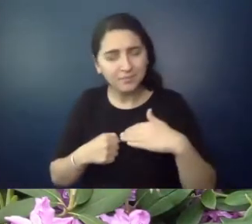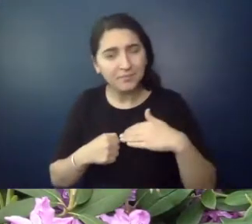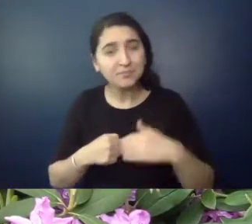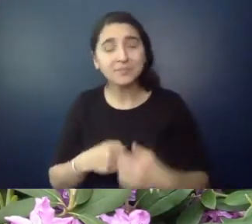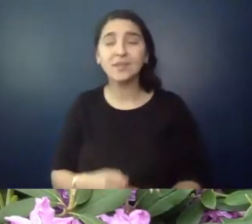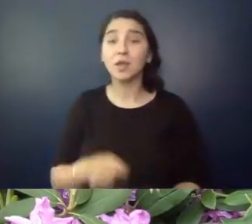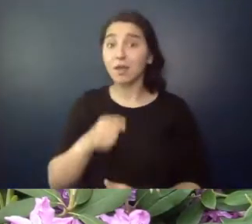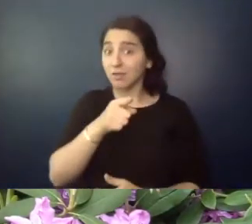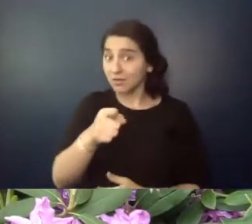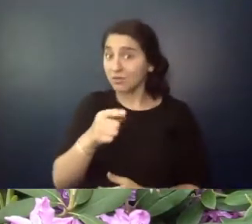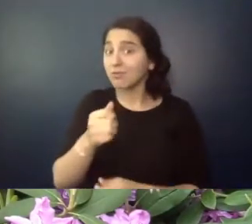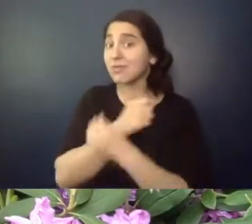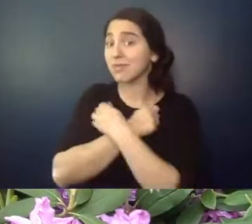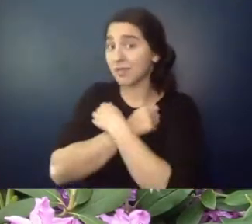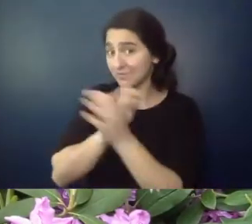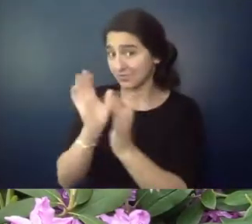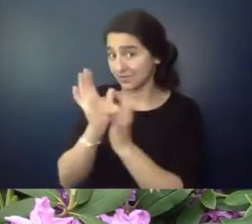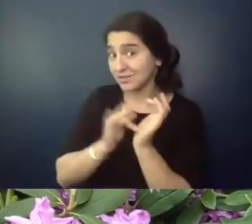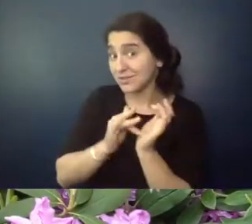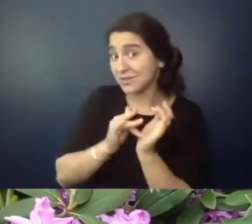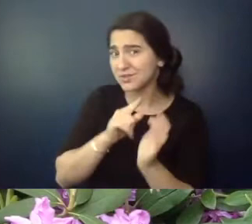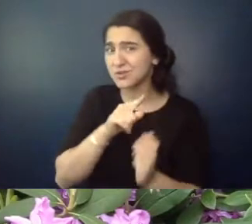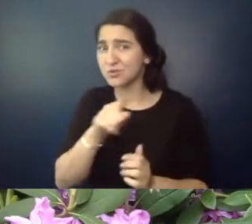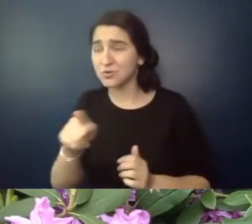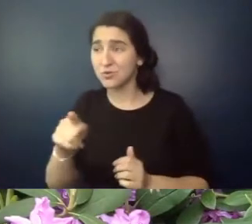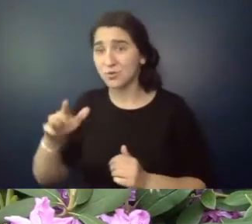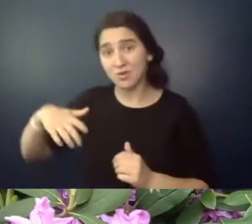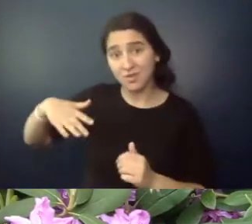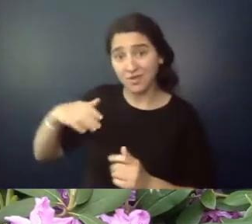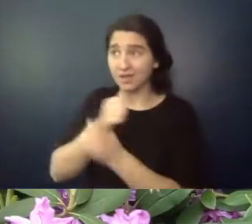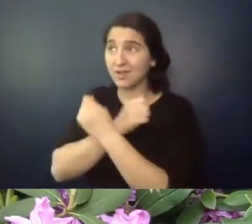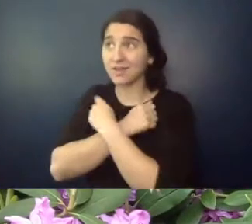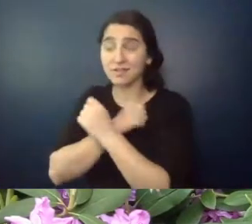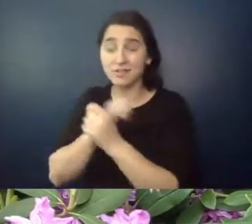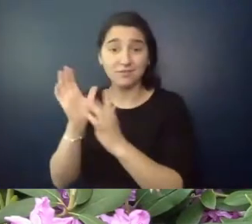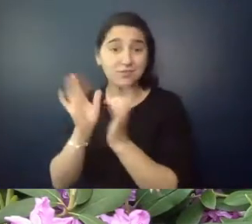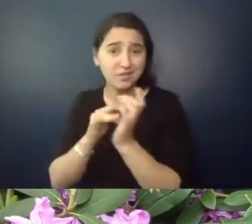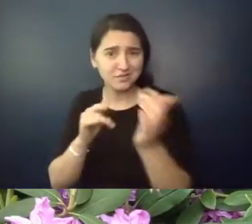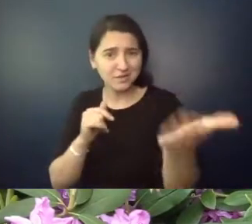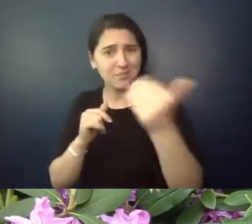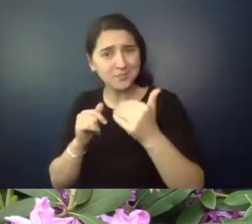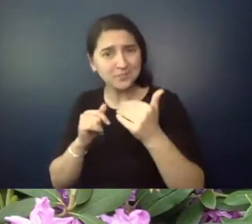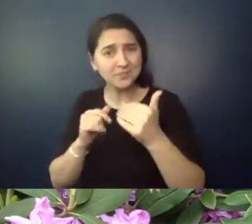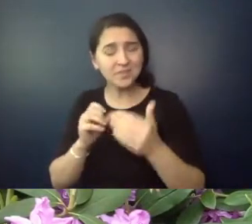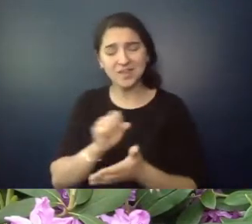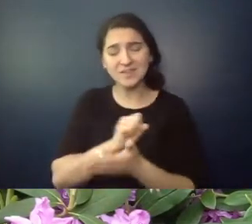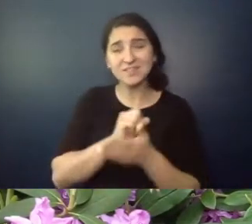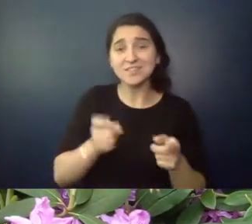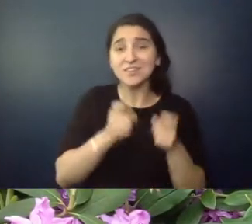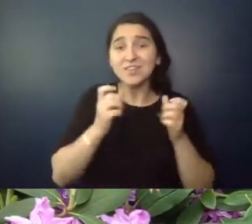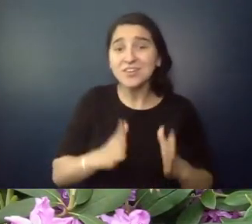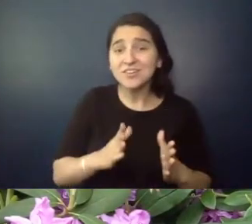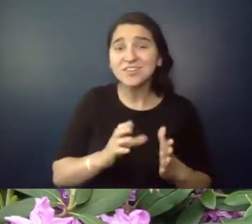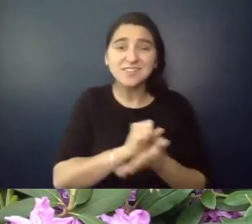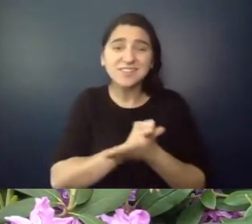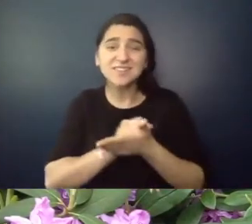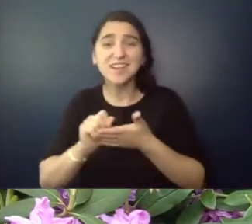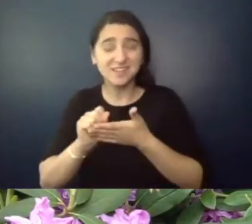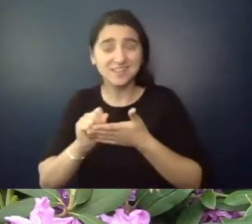Come, you who love Jesus, and you who wish you could. Come, sinners and saints, women and